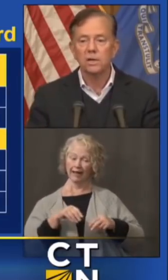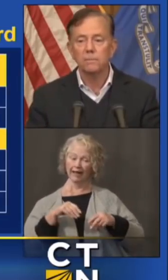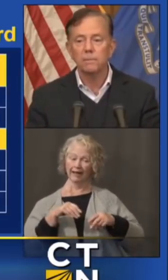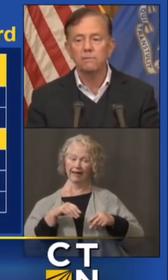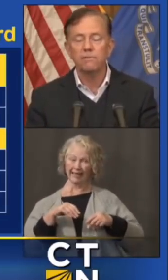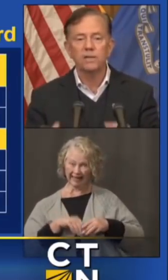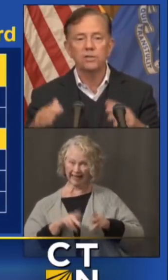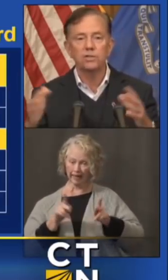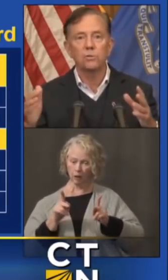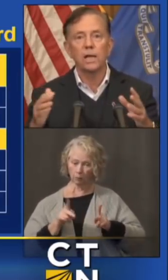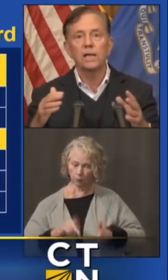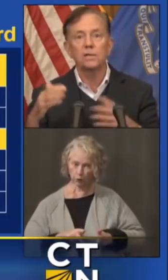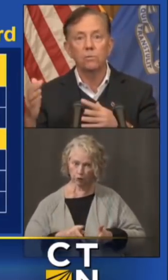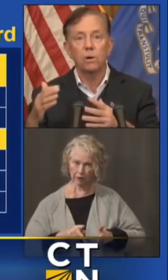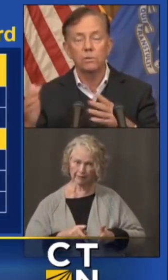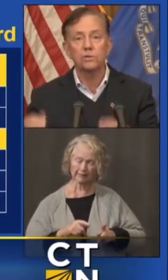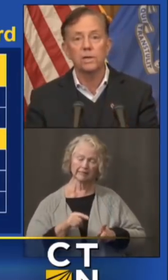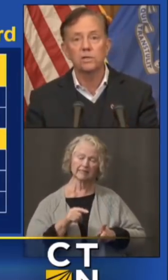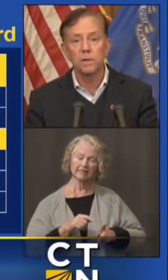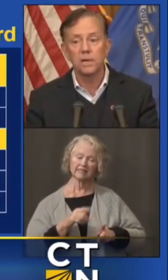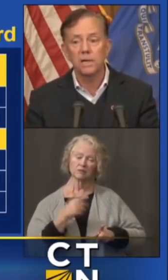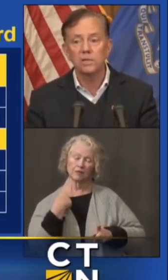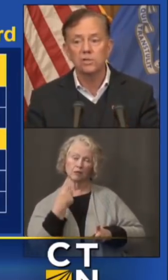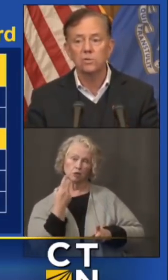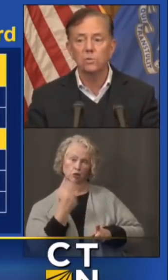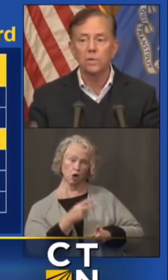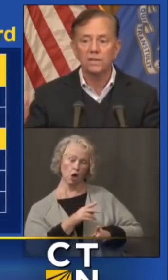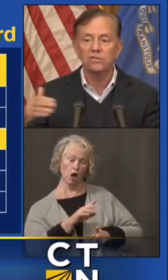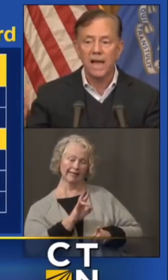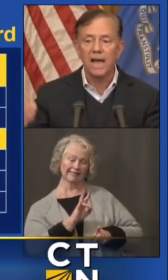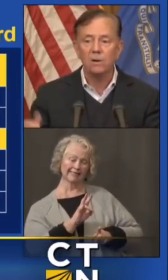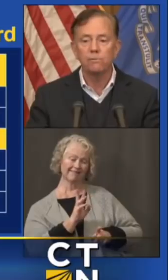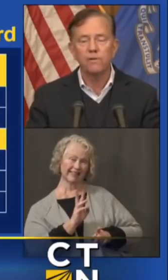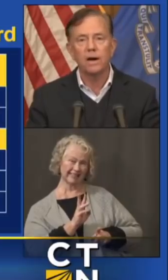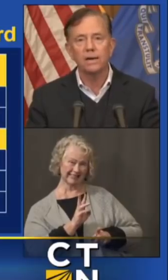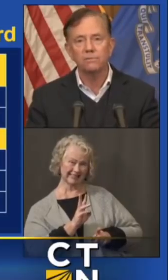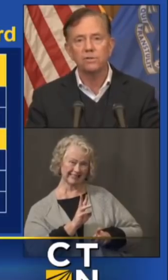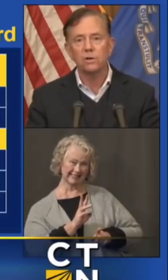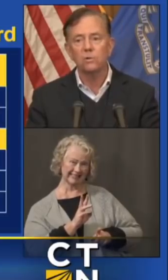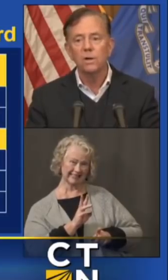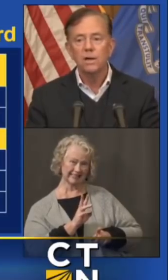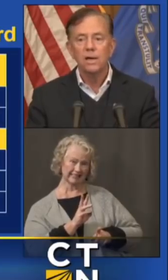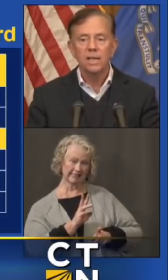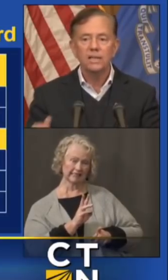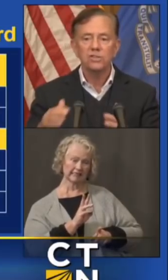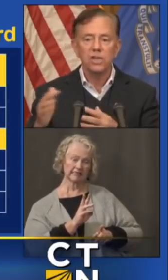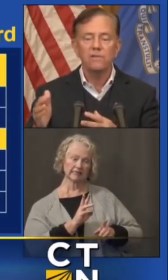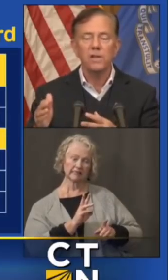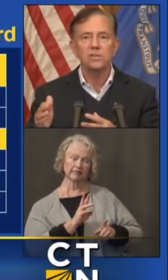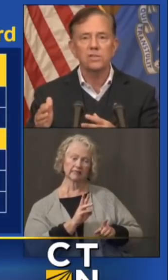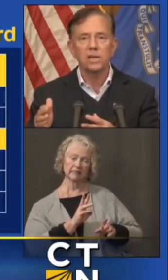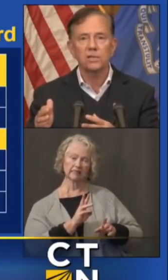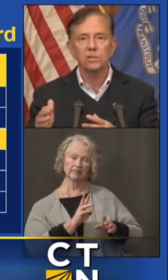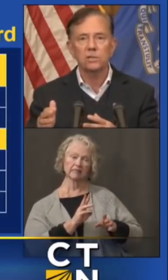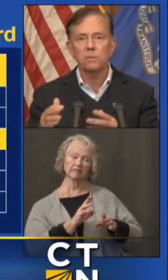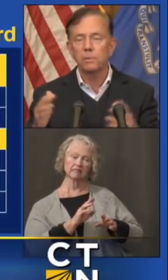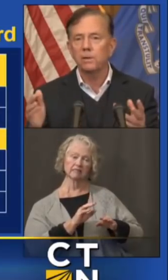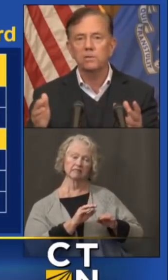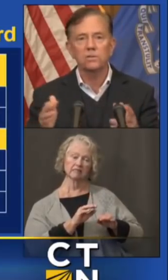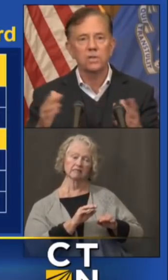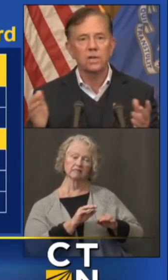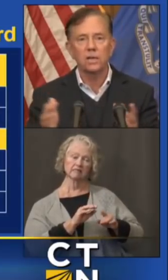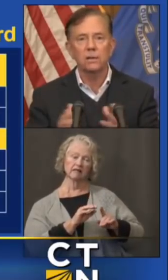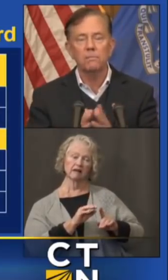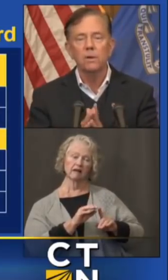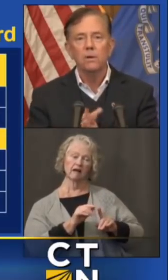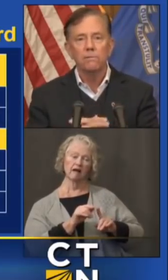76 infections related to what was transmitted in the school. That's down 5. So, and that's 76 compared